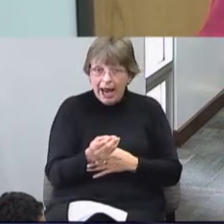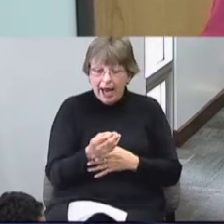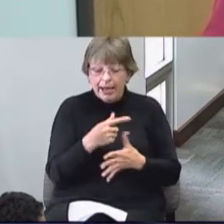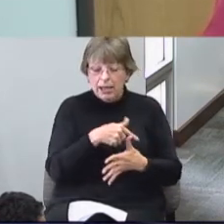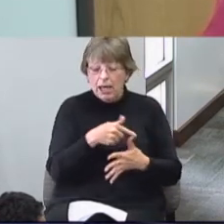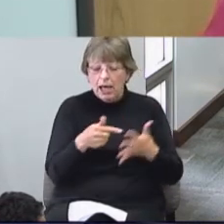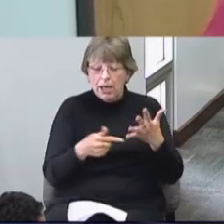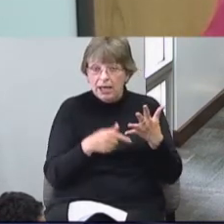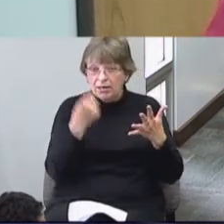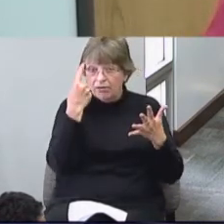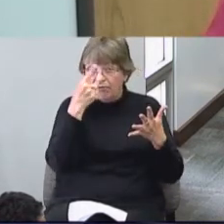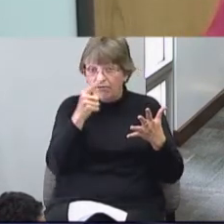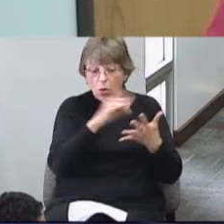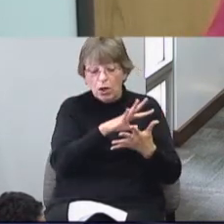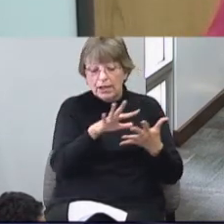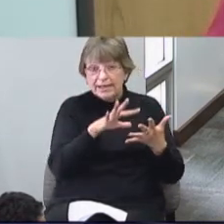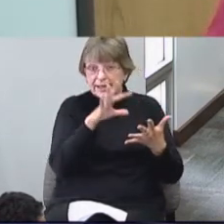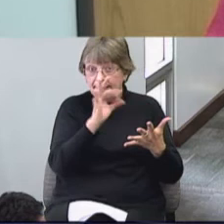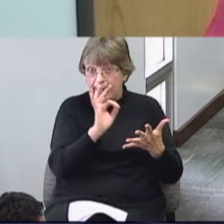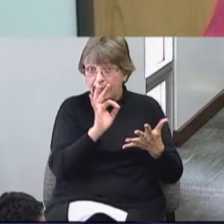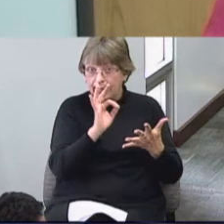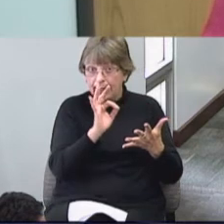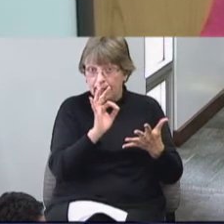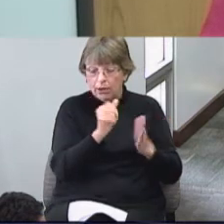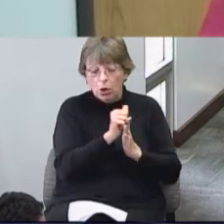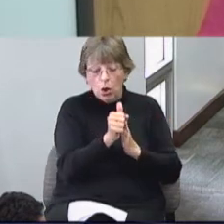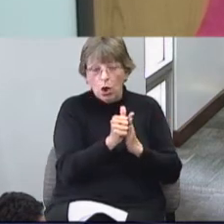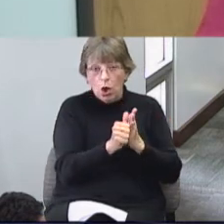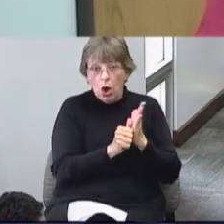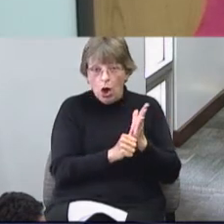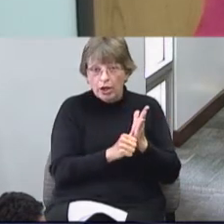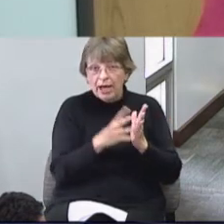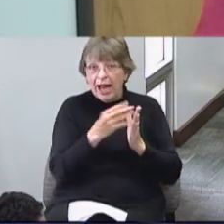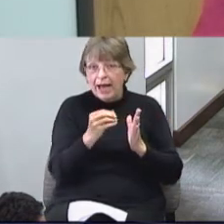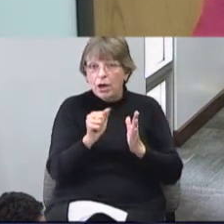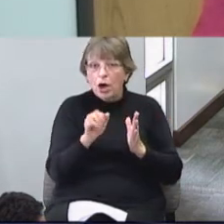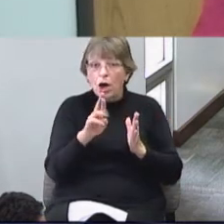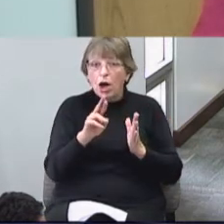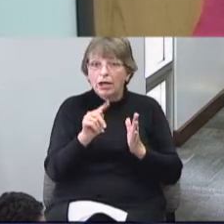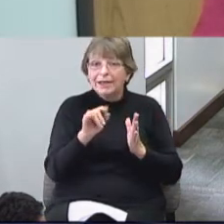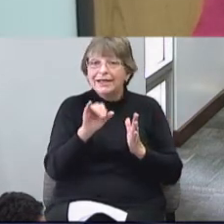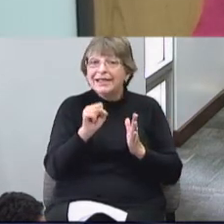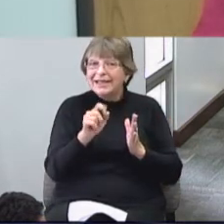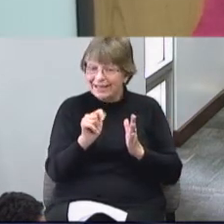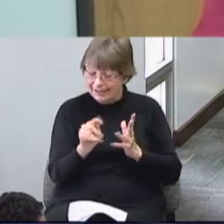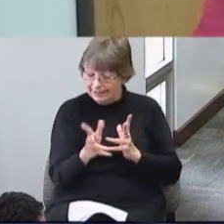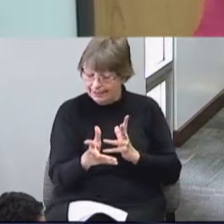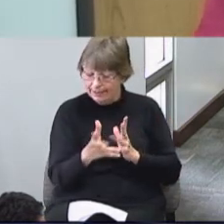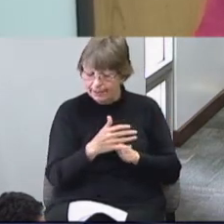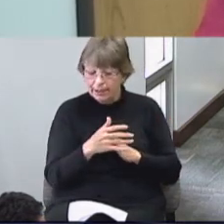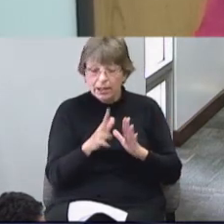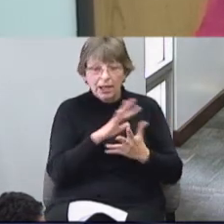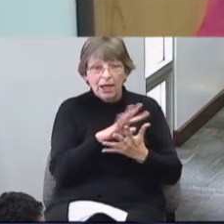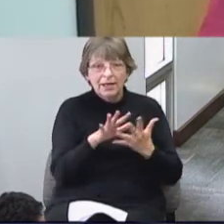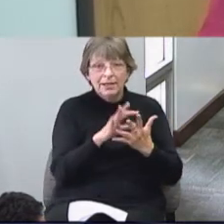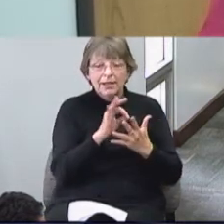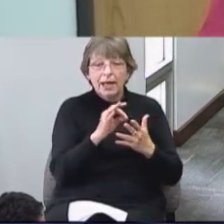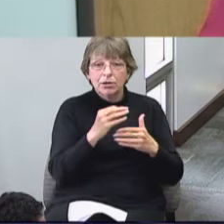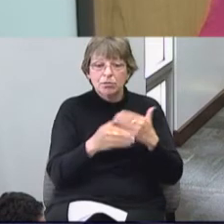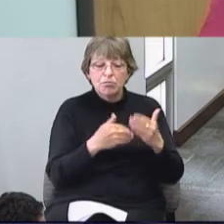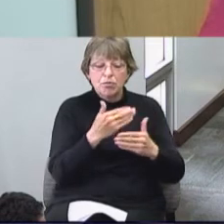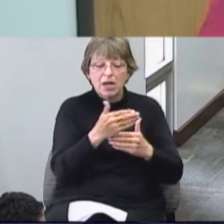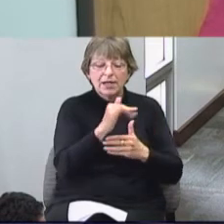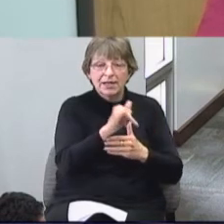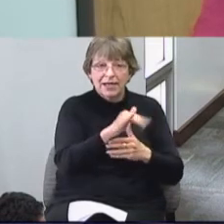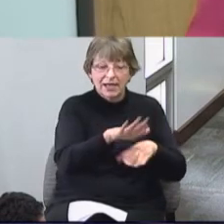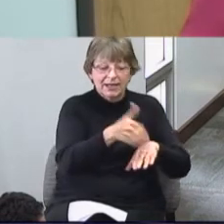for selecting a piece of art and the artist. The selection process that is